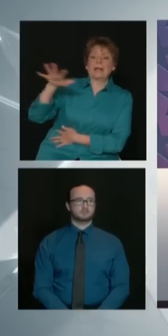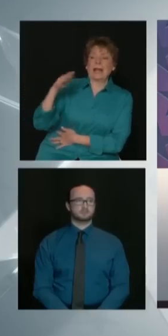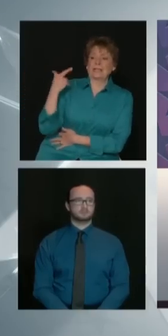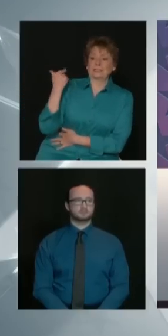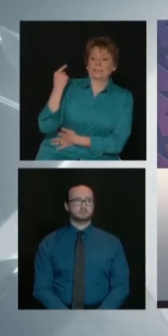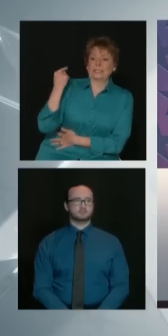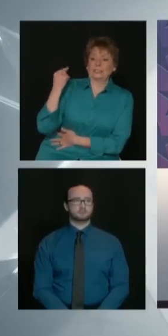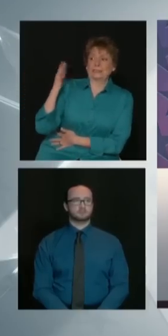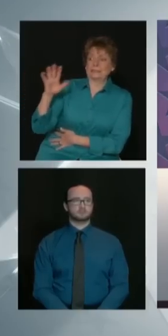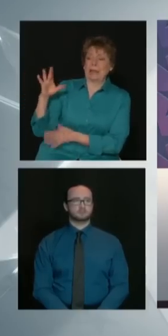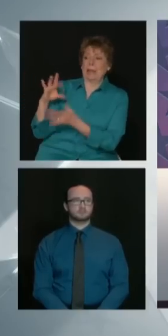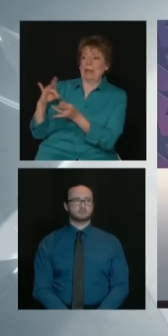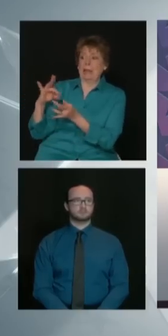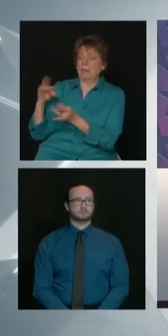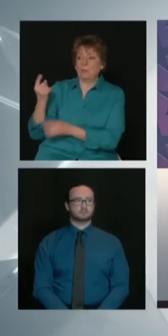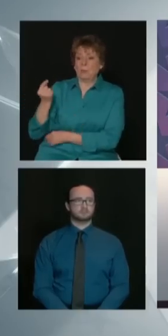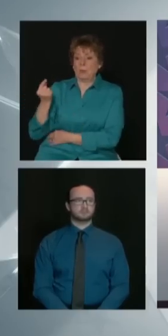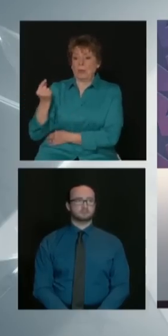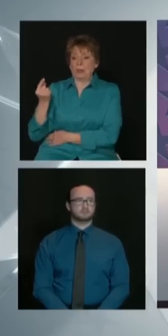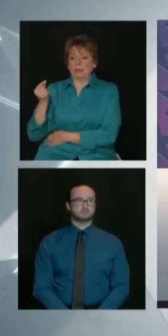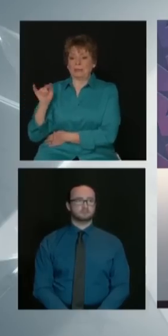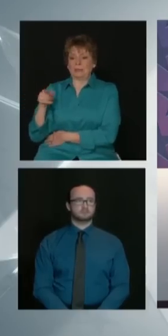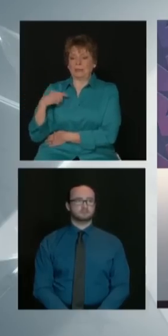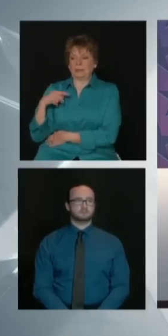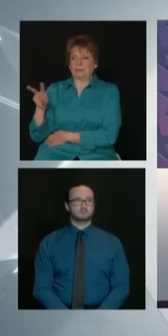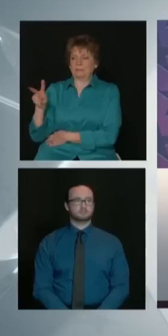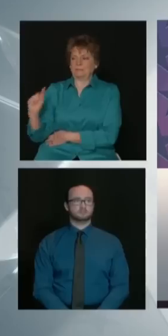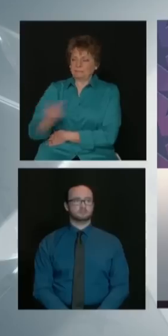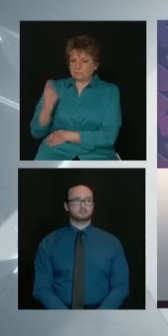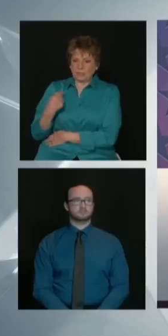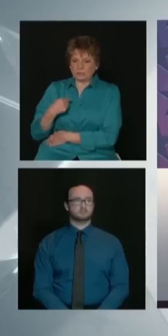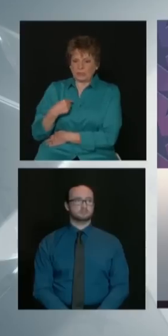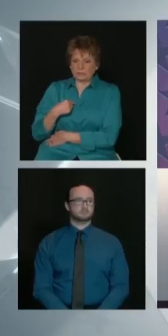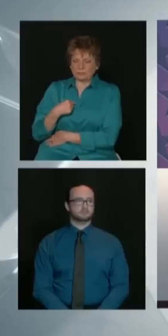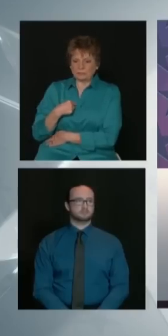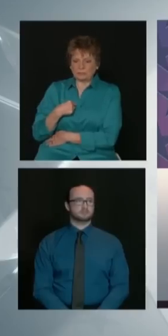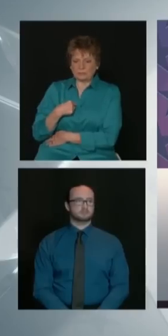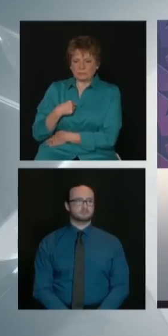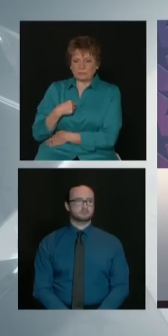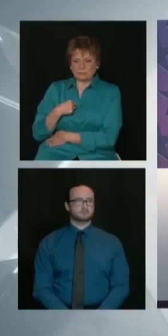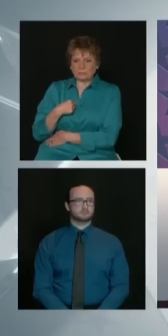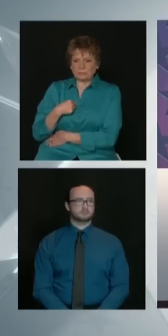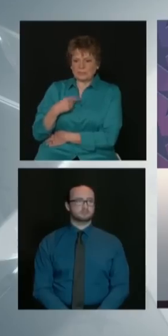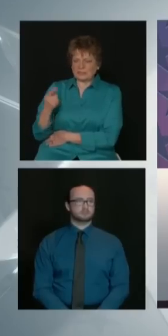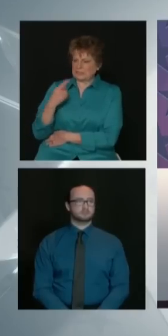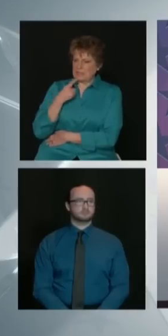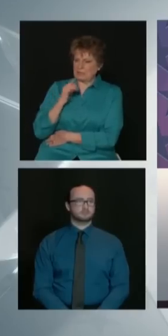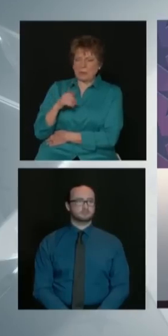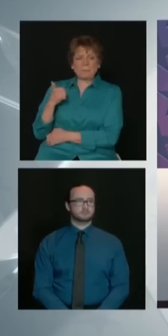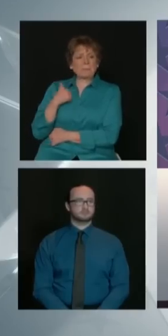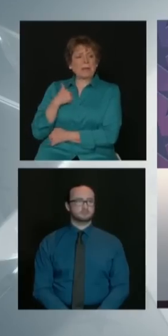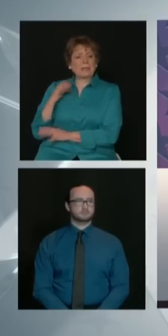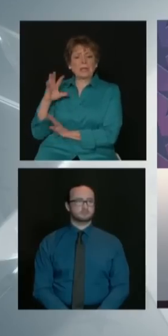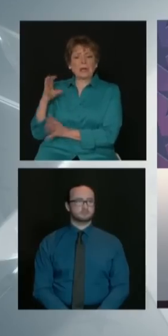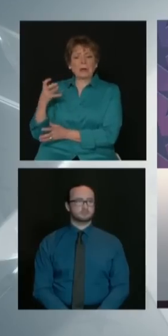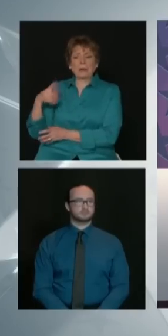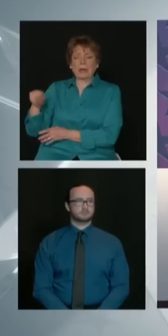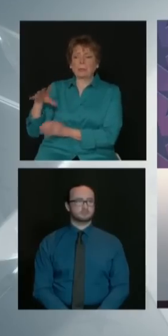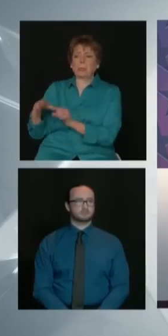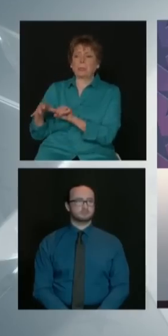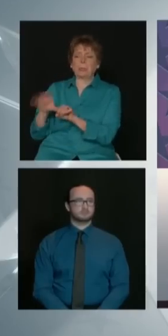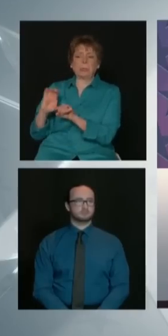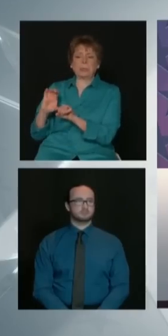insulting, let me just say. Saying our military is totally incompetent, saying there's rot in the military, saying things